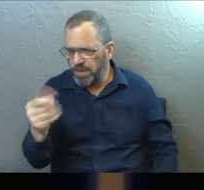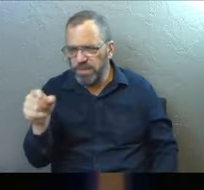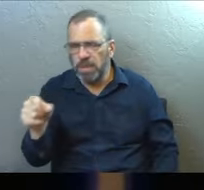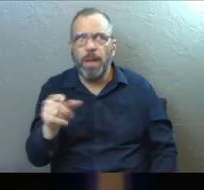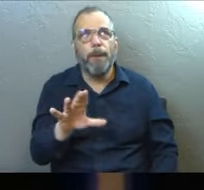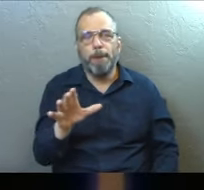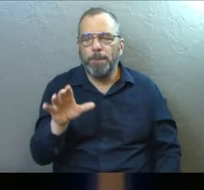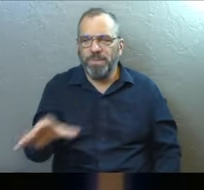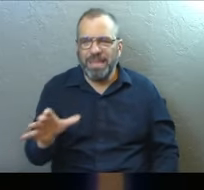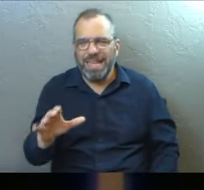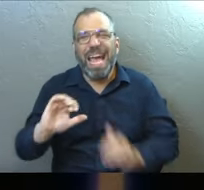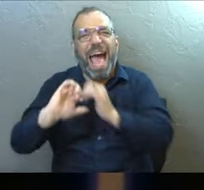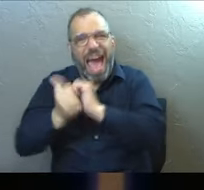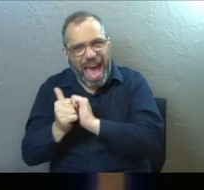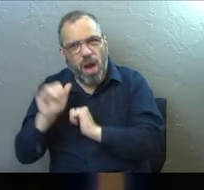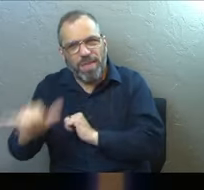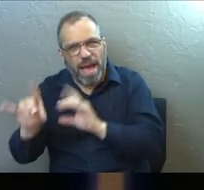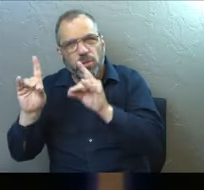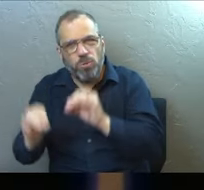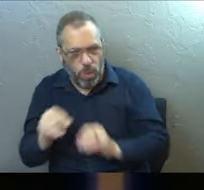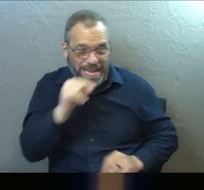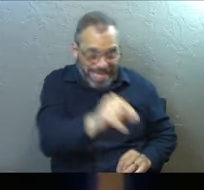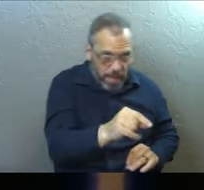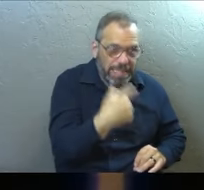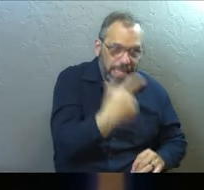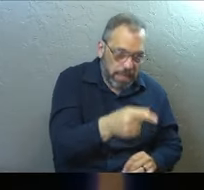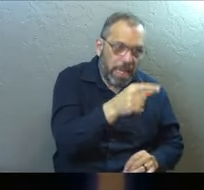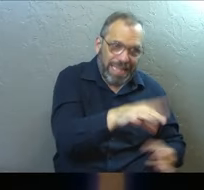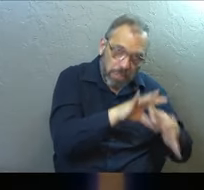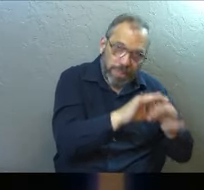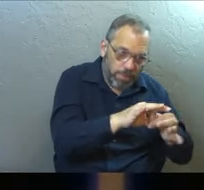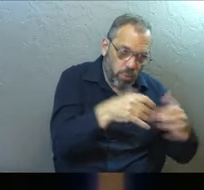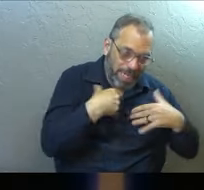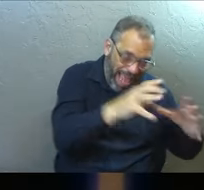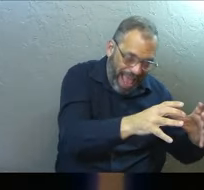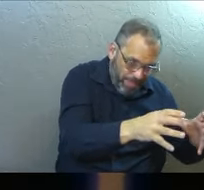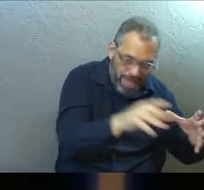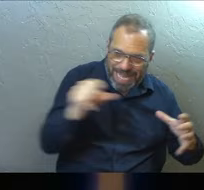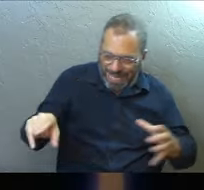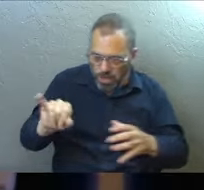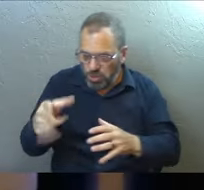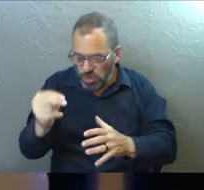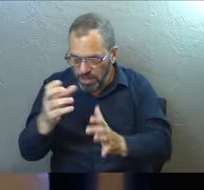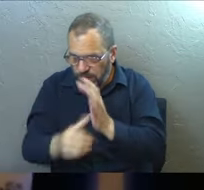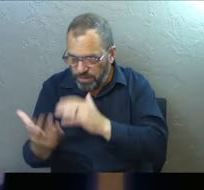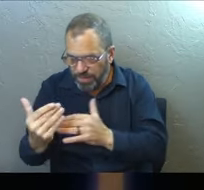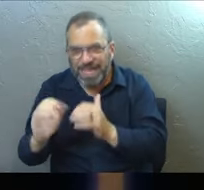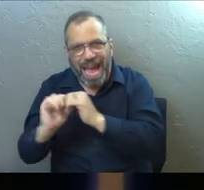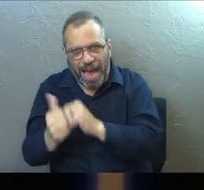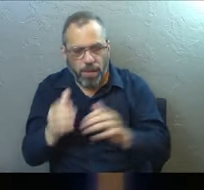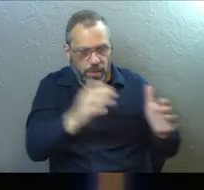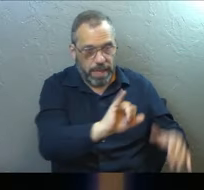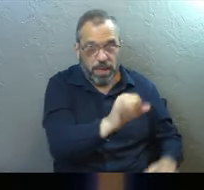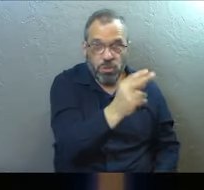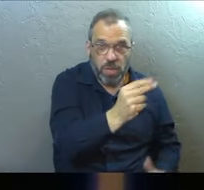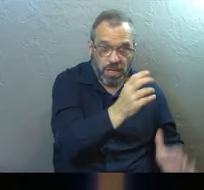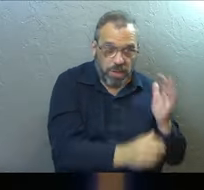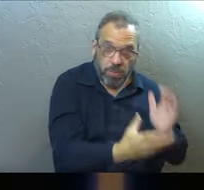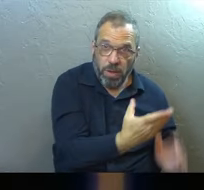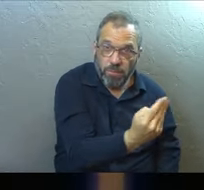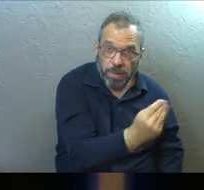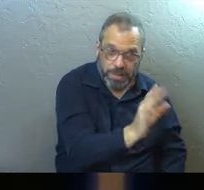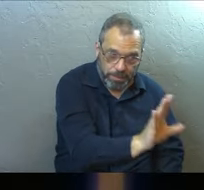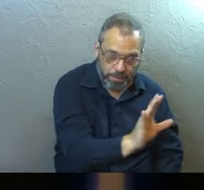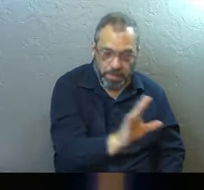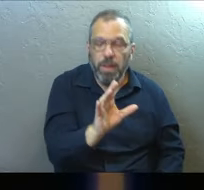okay, this is how you do it. These are some practical things for you. This is how it actually happens. And so we're going to start with John chapter 14.